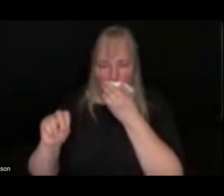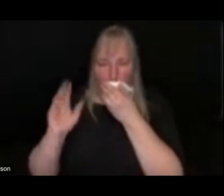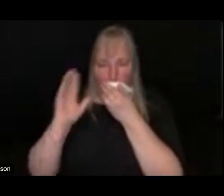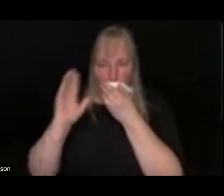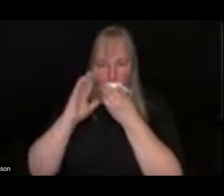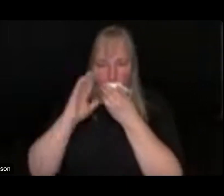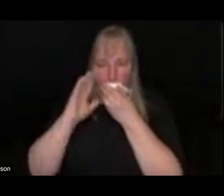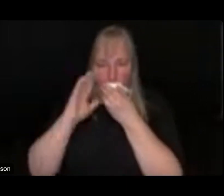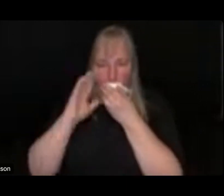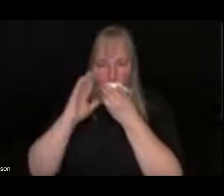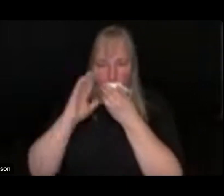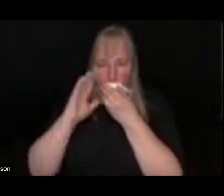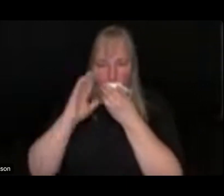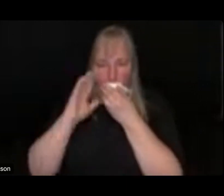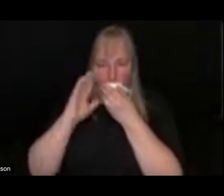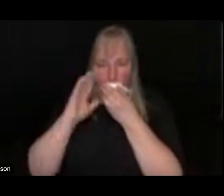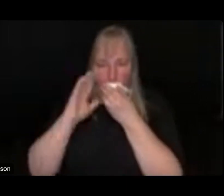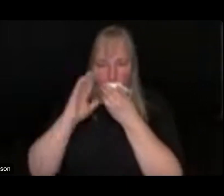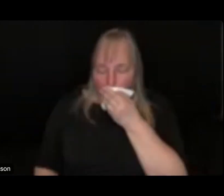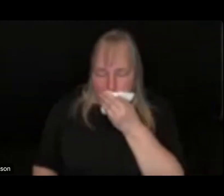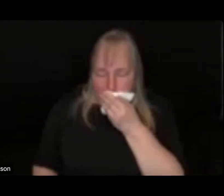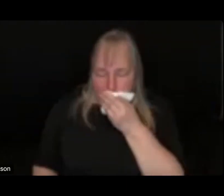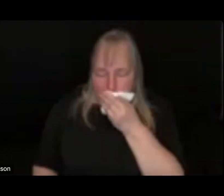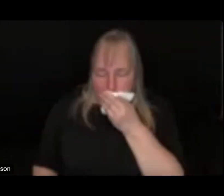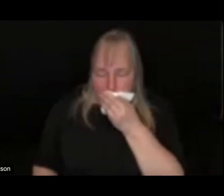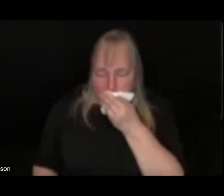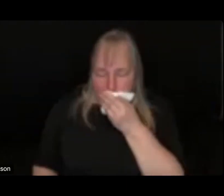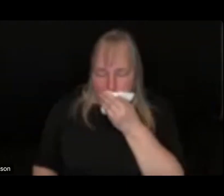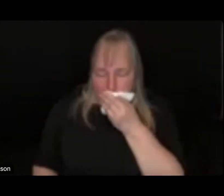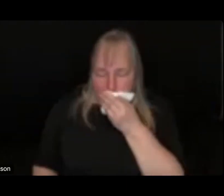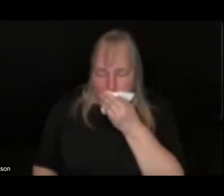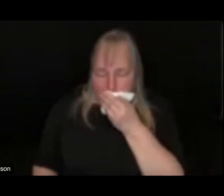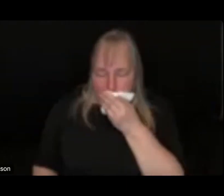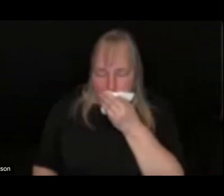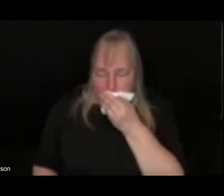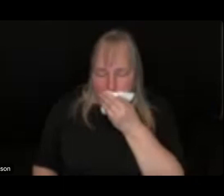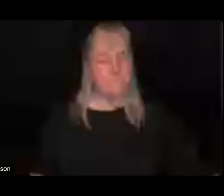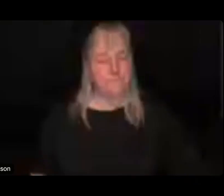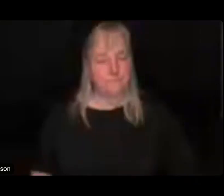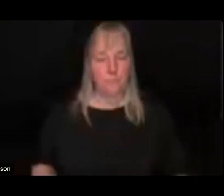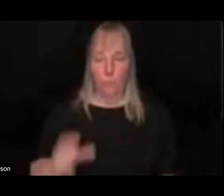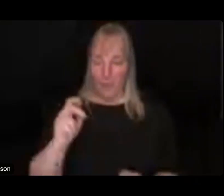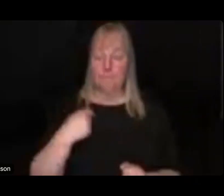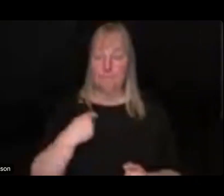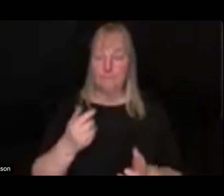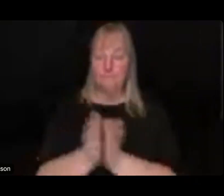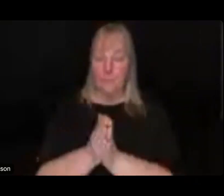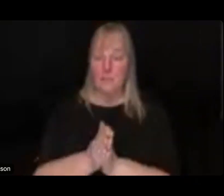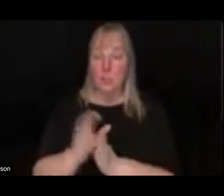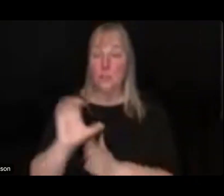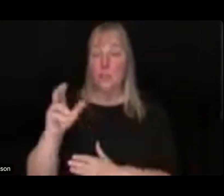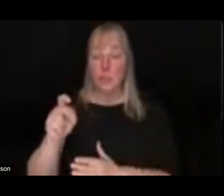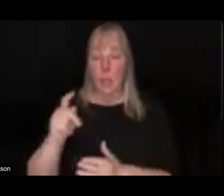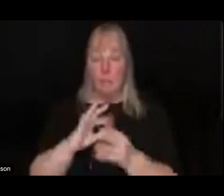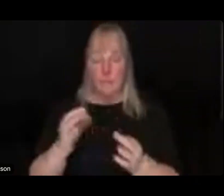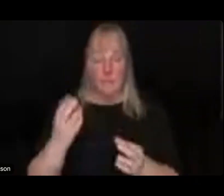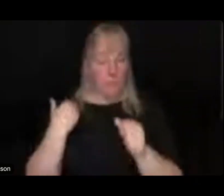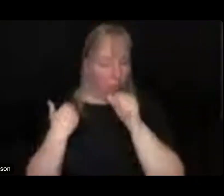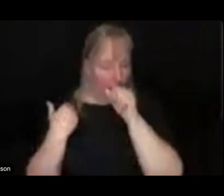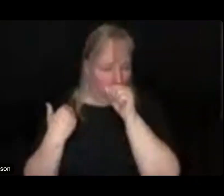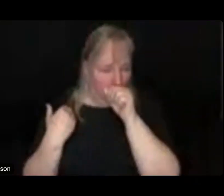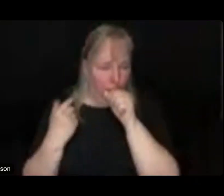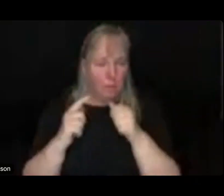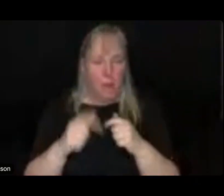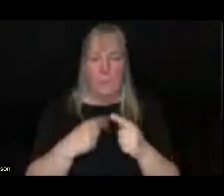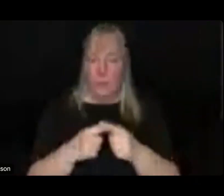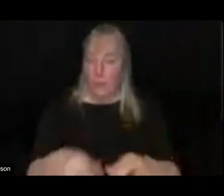Okay, let me add one. There is Chuck mentioned earlier about the importance of technology. Those companies that are